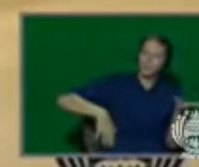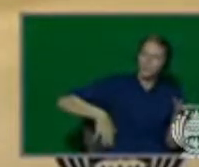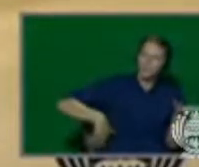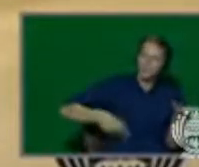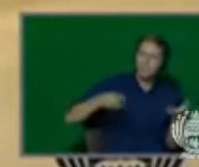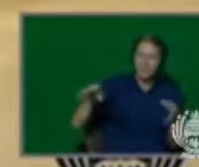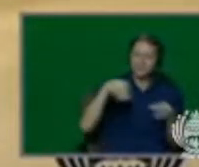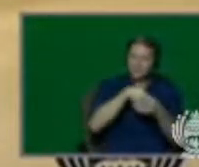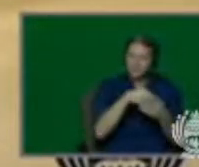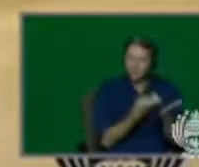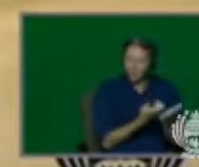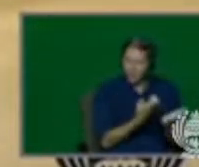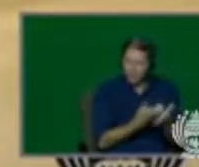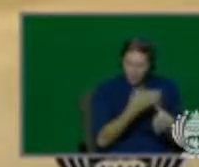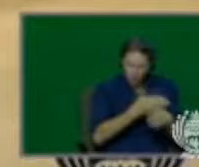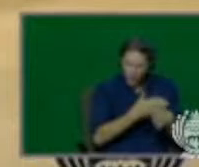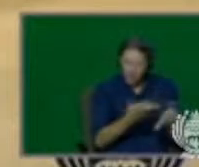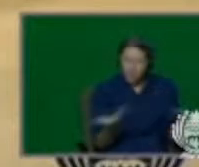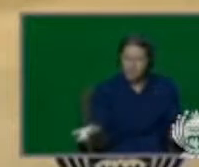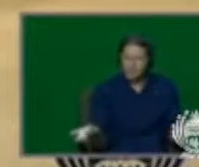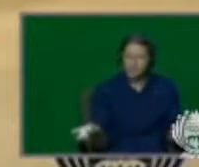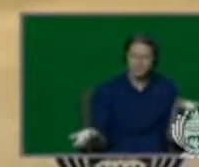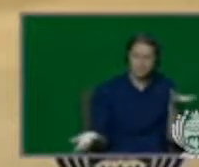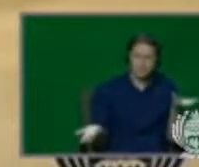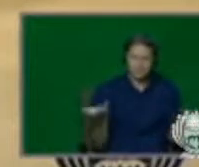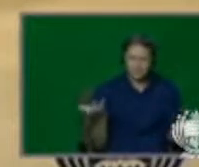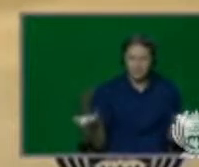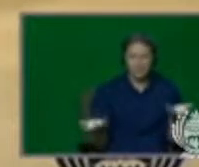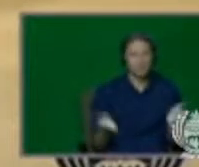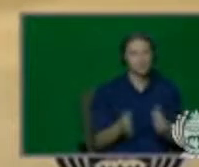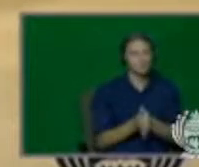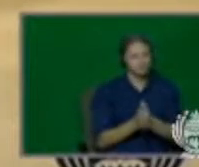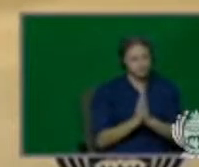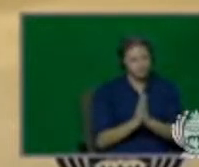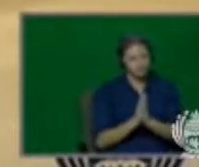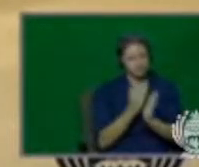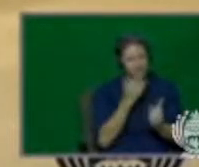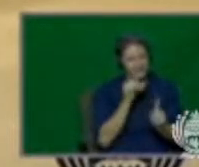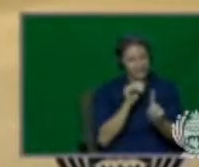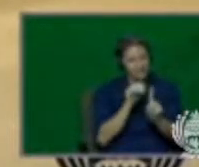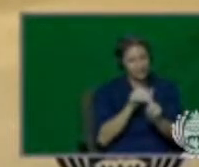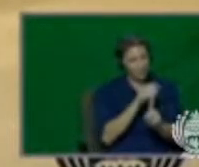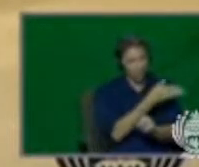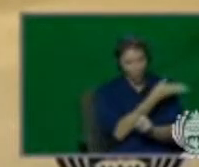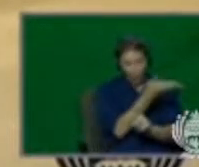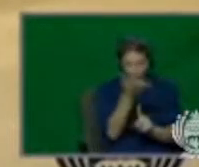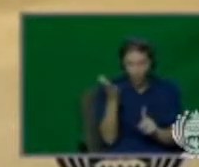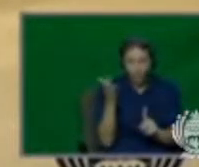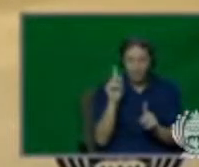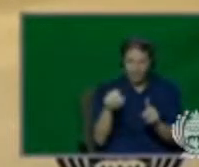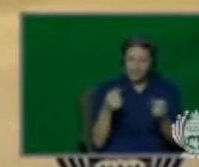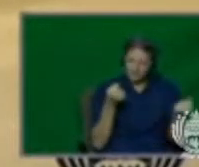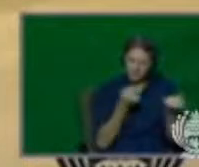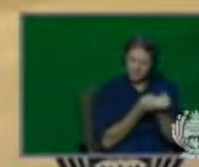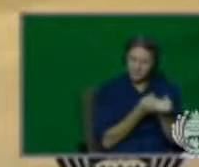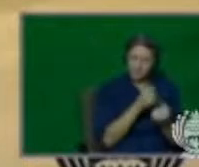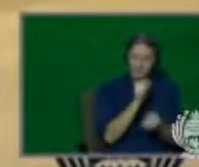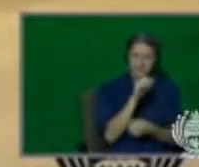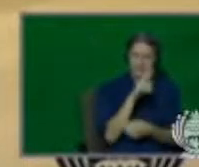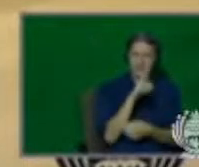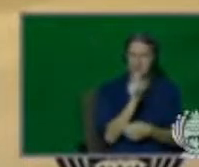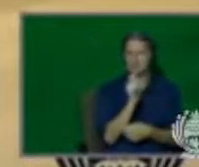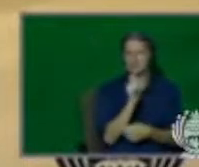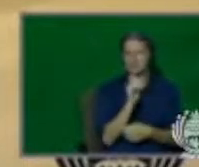activity. We therefore call on all South Africans to comply with the law and support SARS in its endeavor to